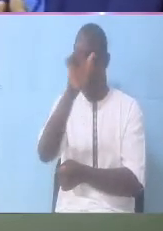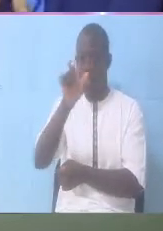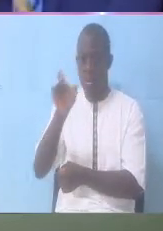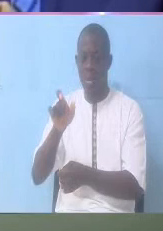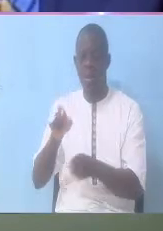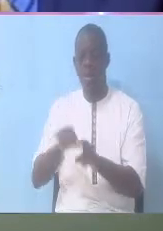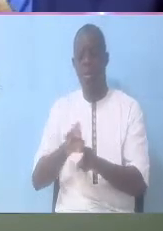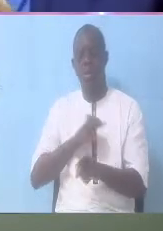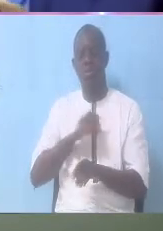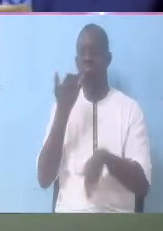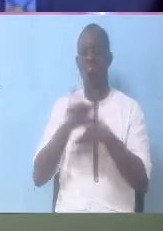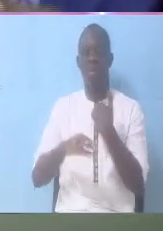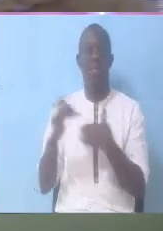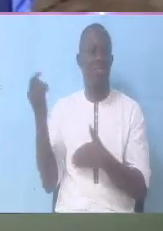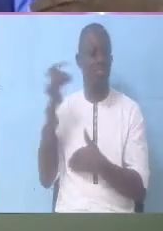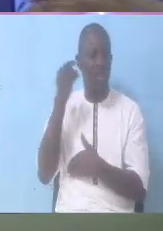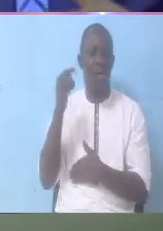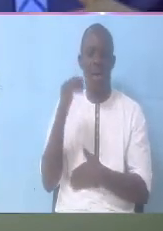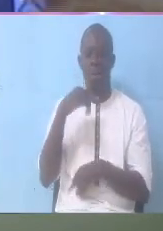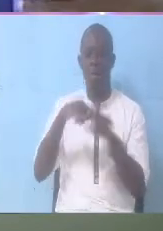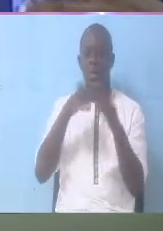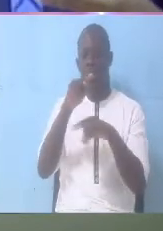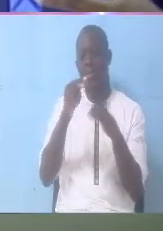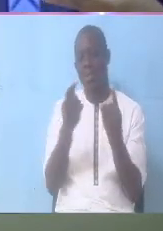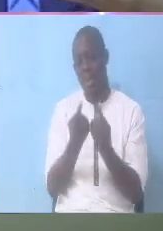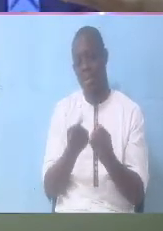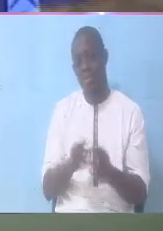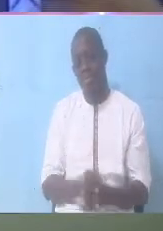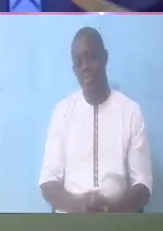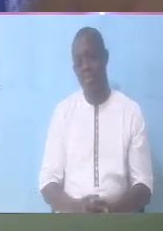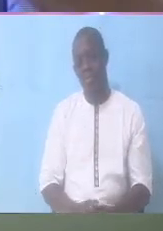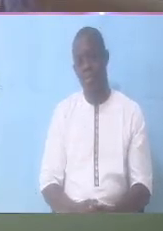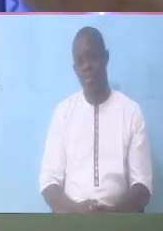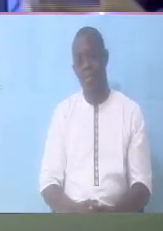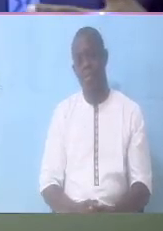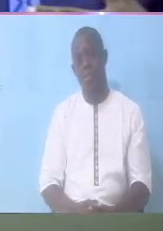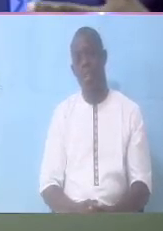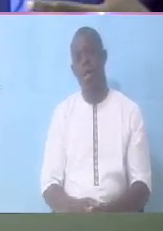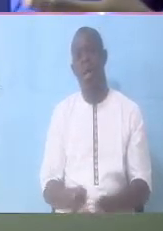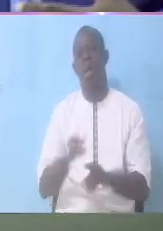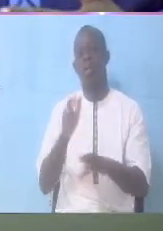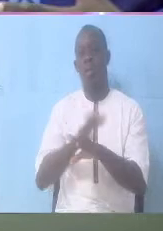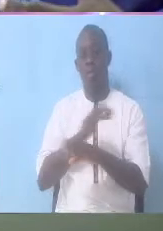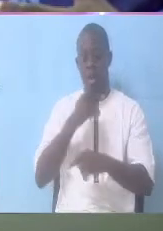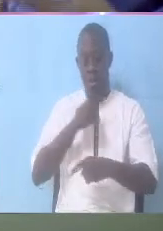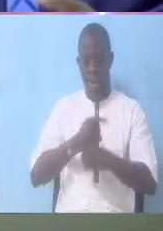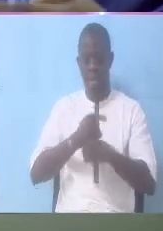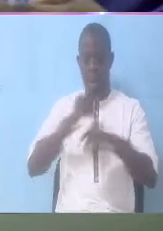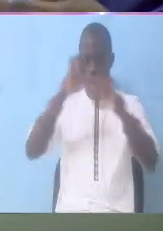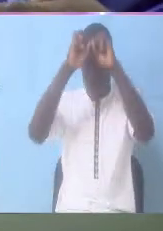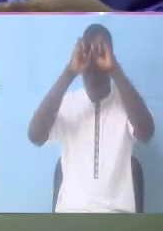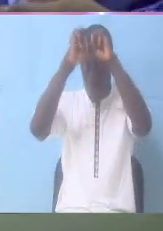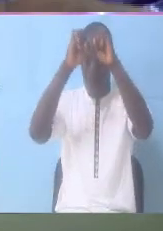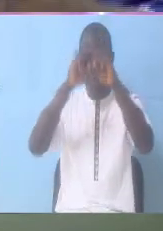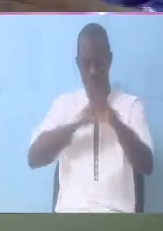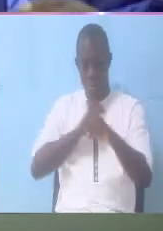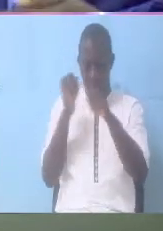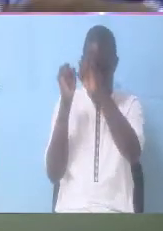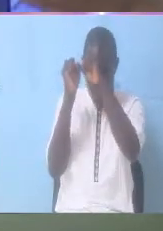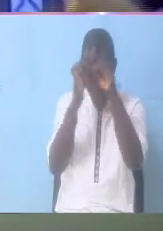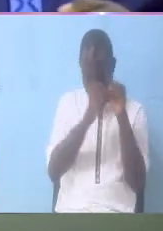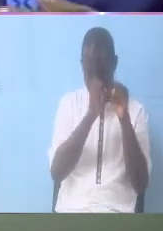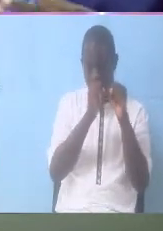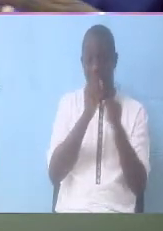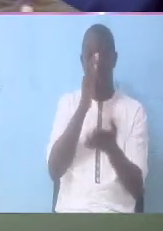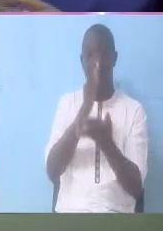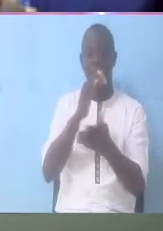about it. Didn't, in fact, the government cover up the fact that these people